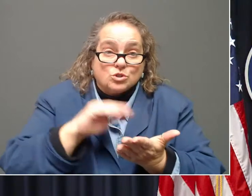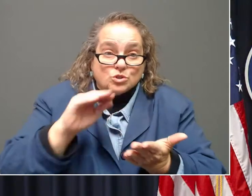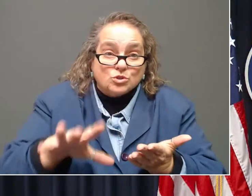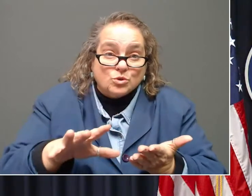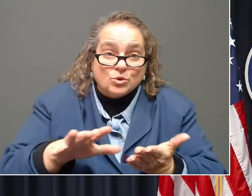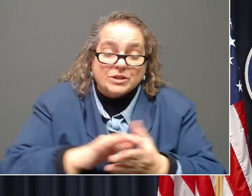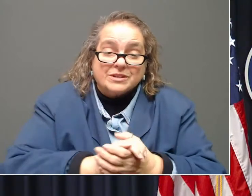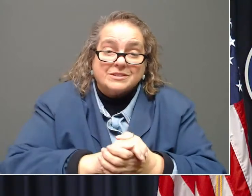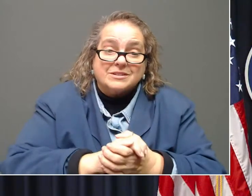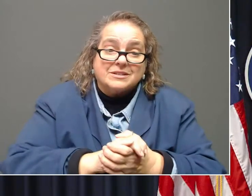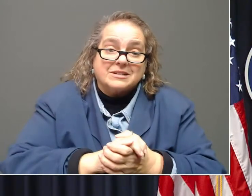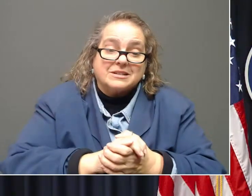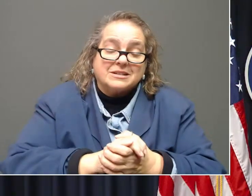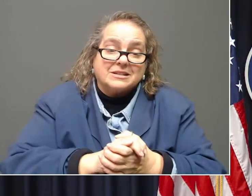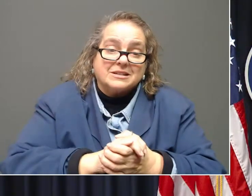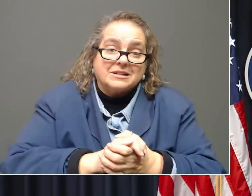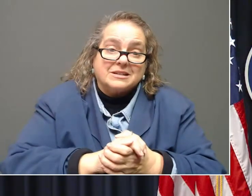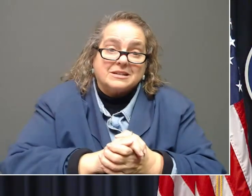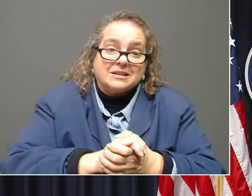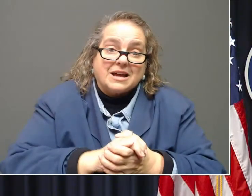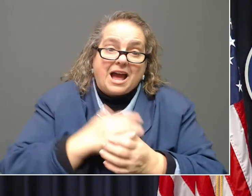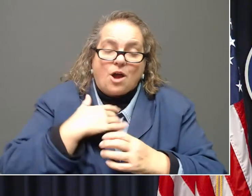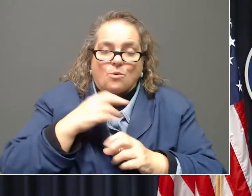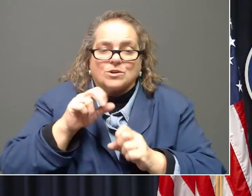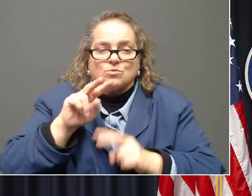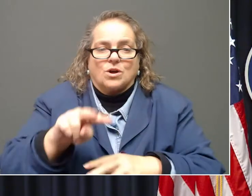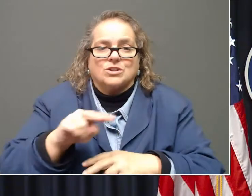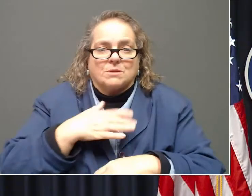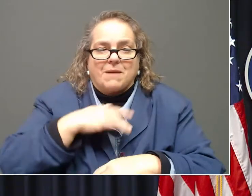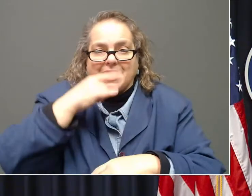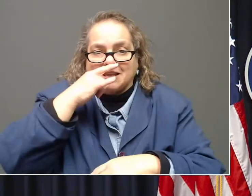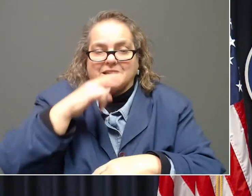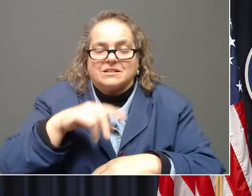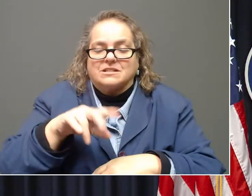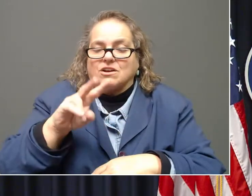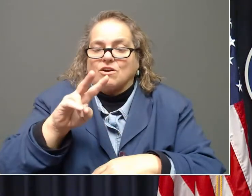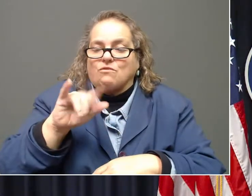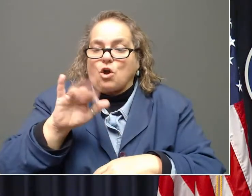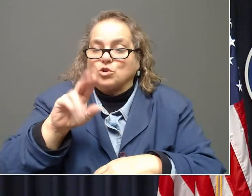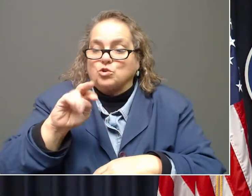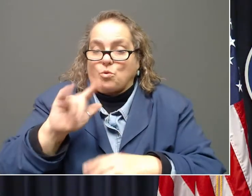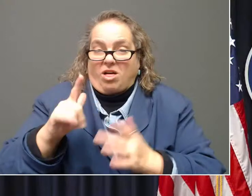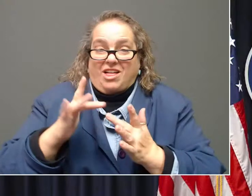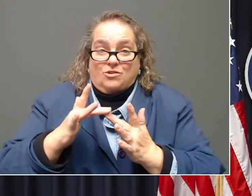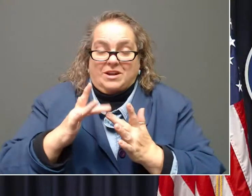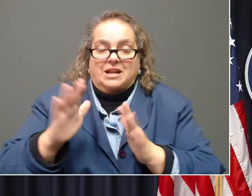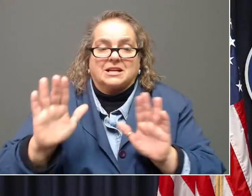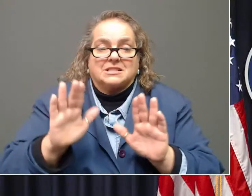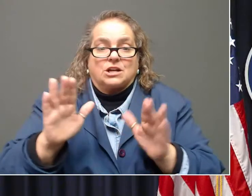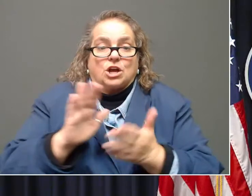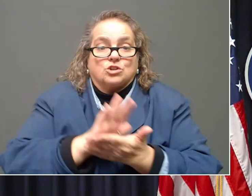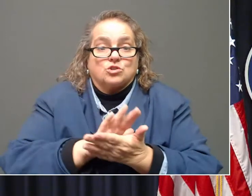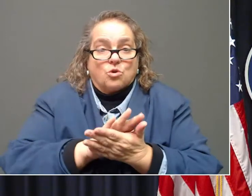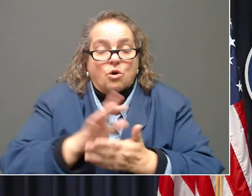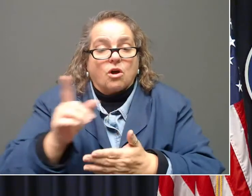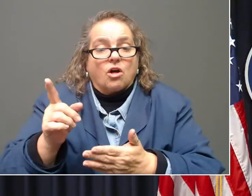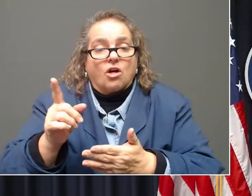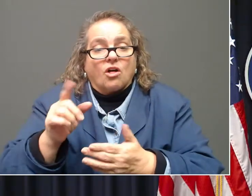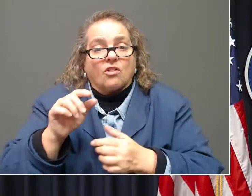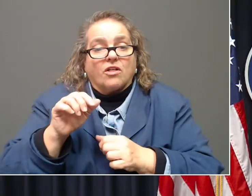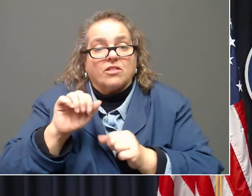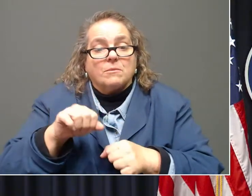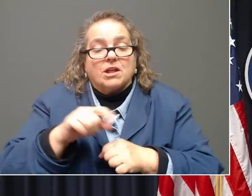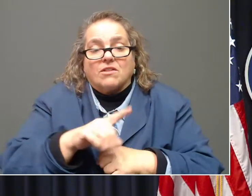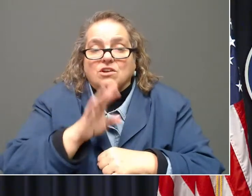side enough. So, we're going to redouble our efforts there. It's been hard. It's been hard